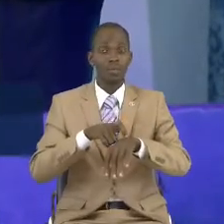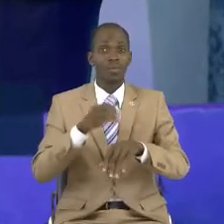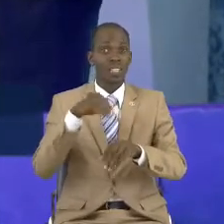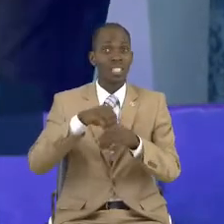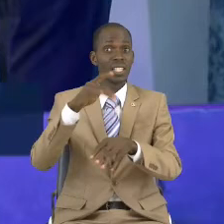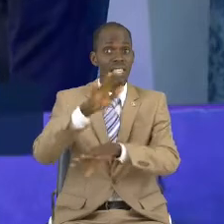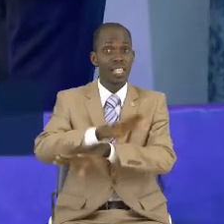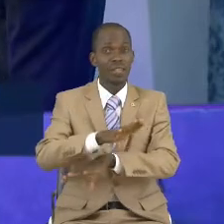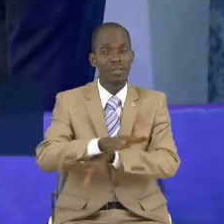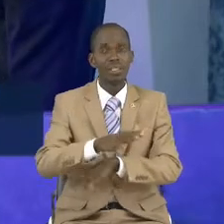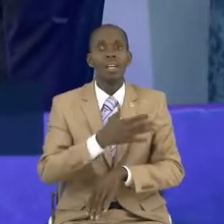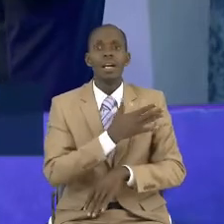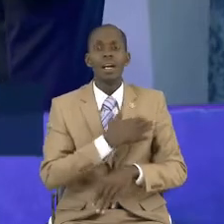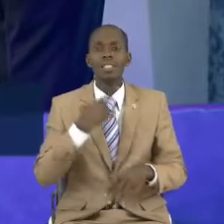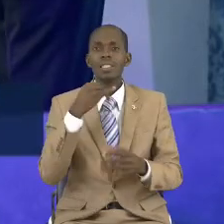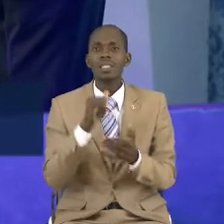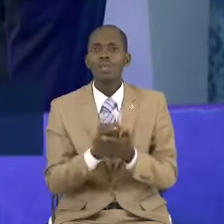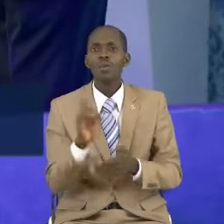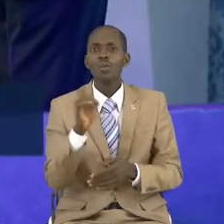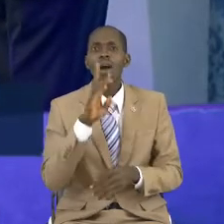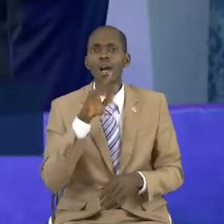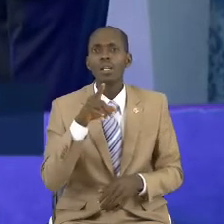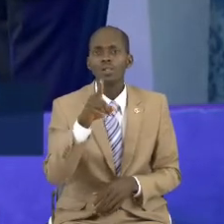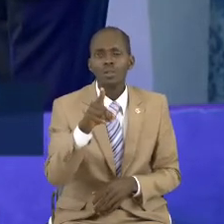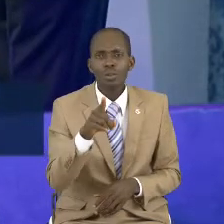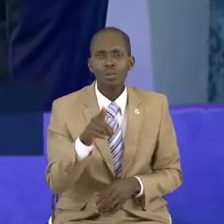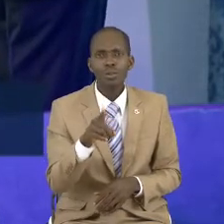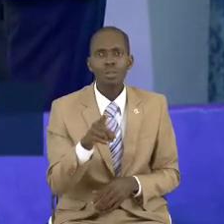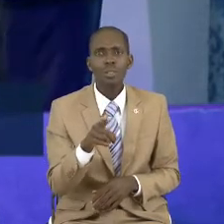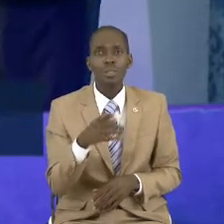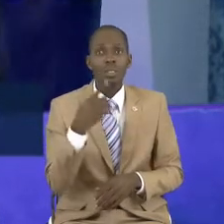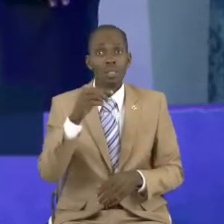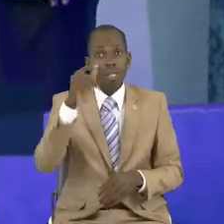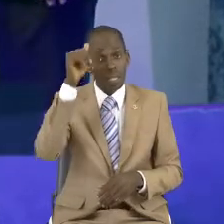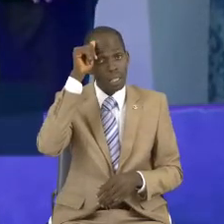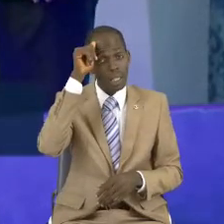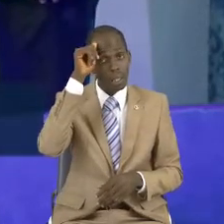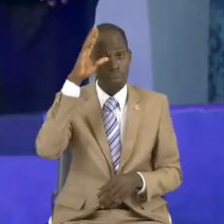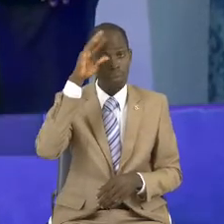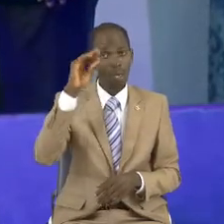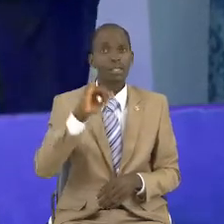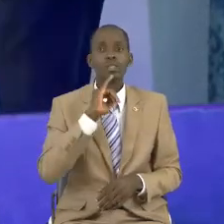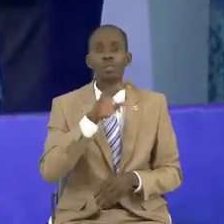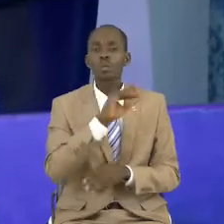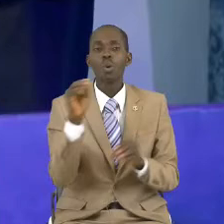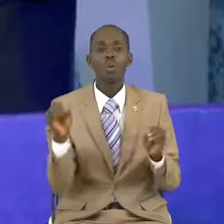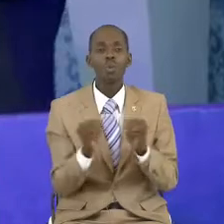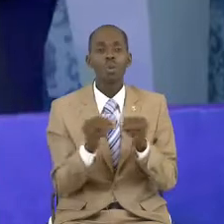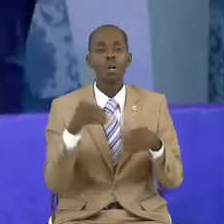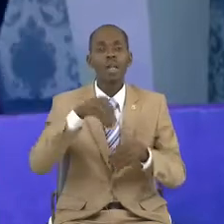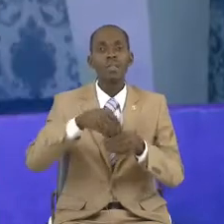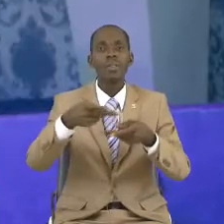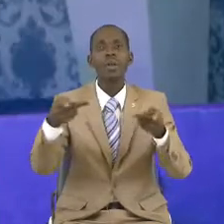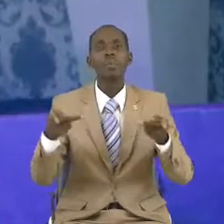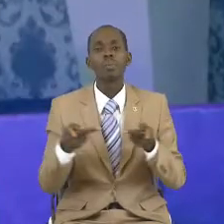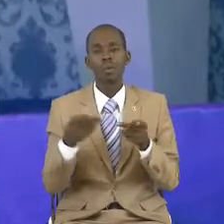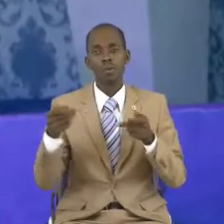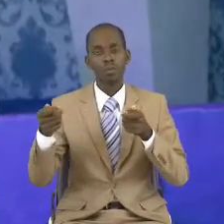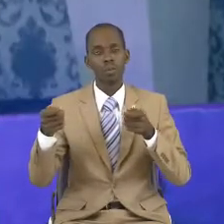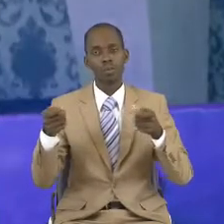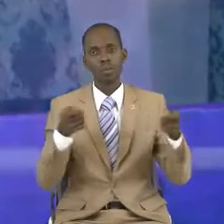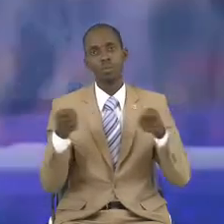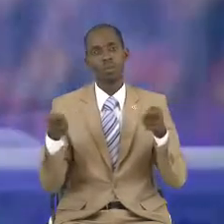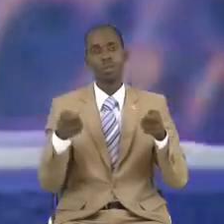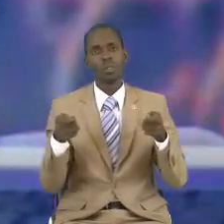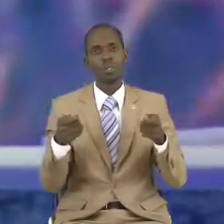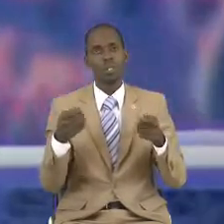you the man is no more in the place of dominion adam where are you